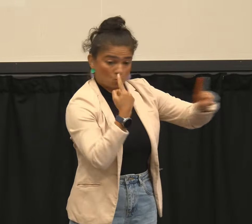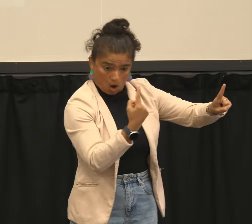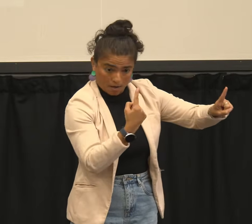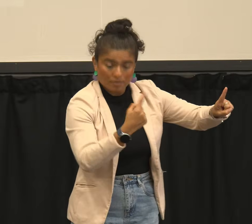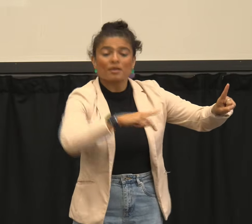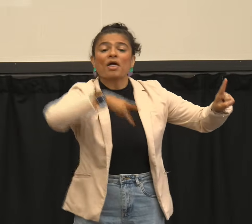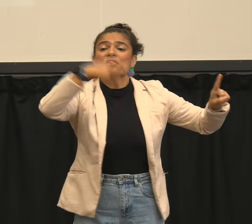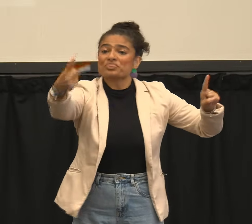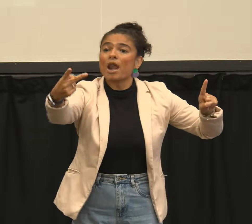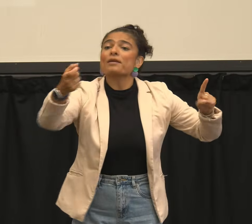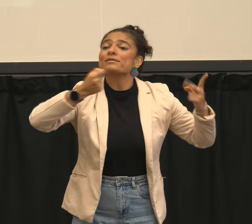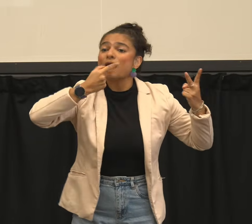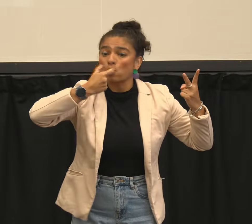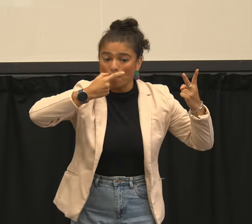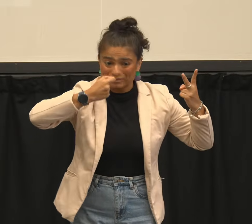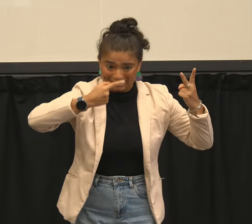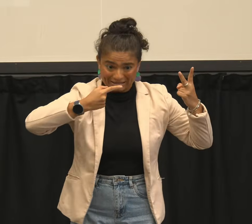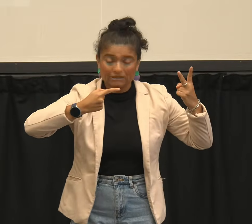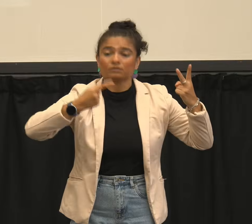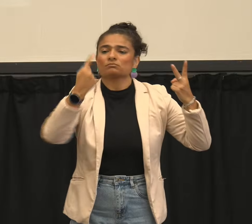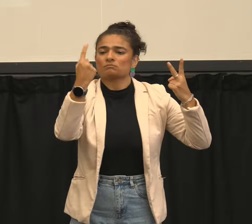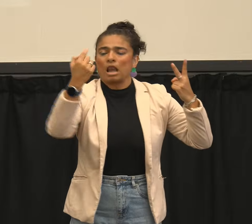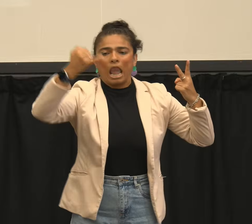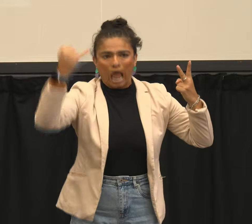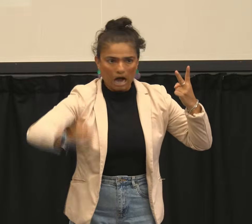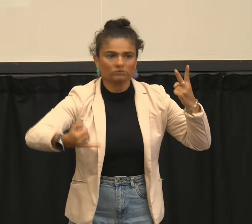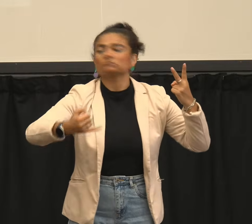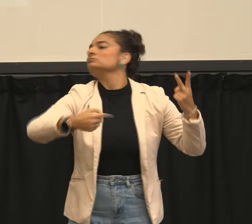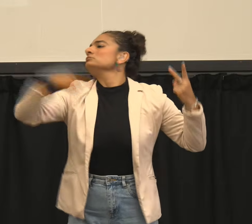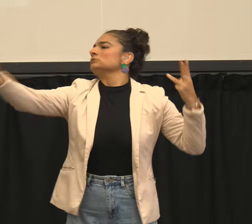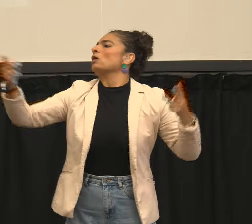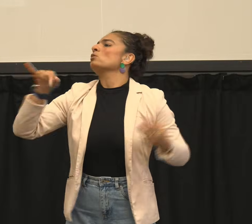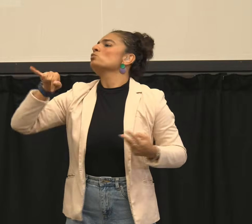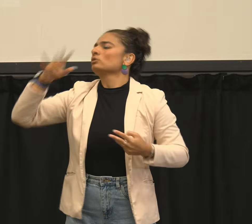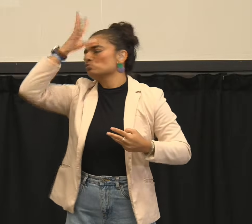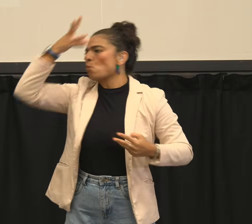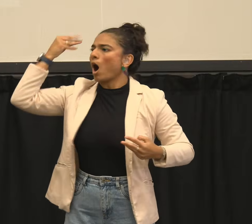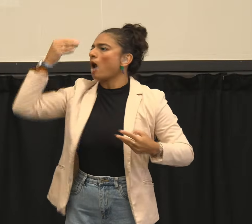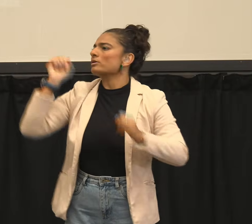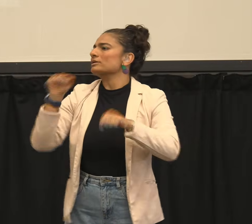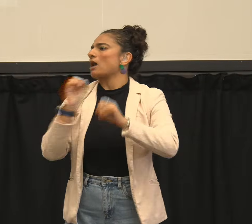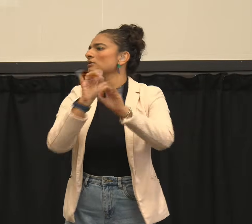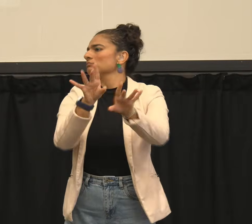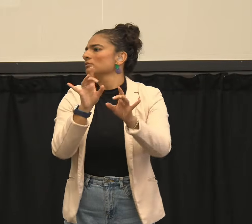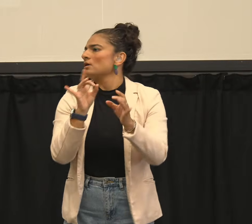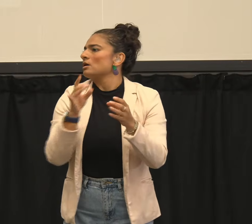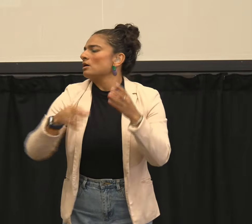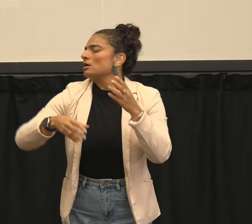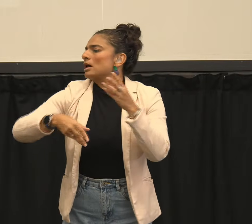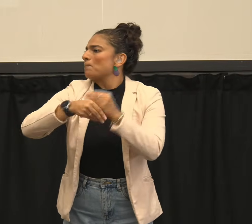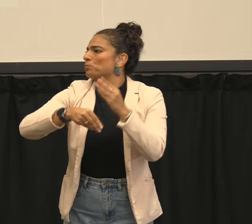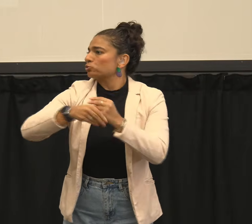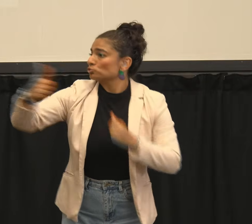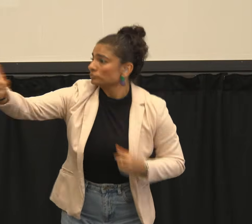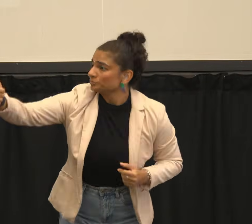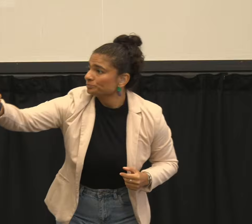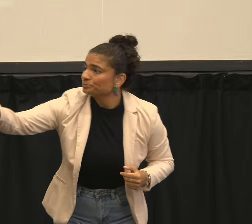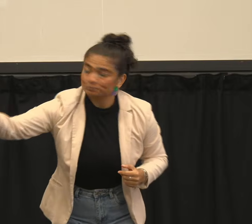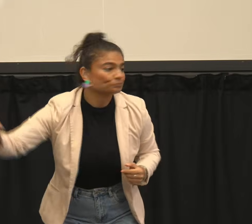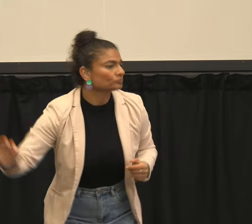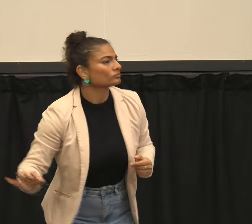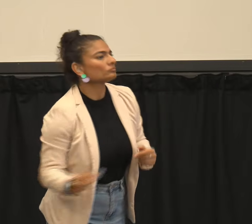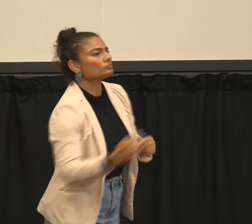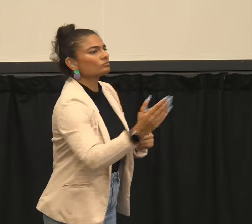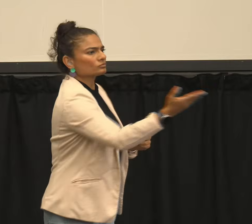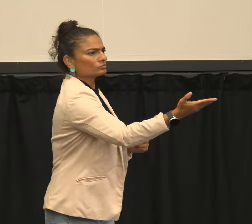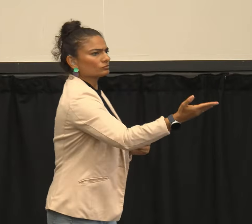to sign your question. And then I will hand over to you, Naomi, as the person in the room. And then, Jean, you may respond. Is that